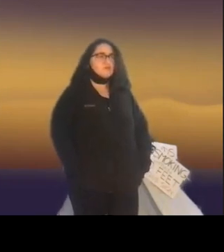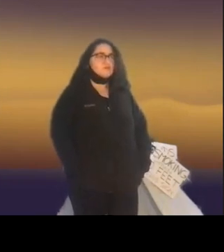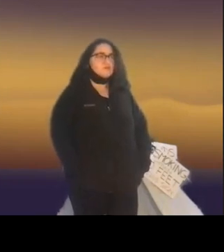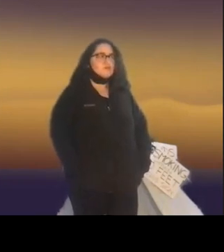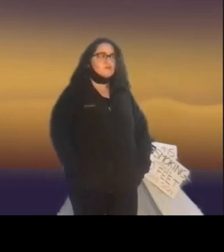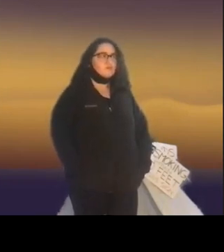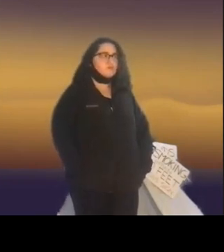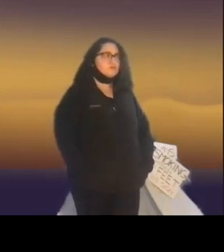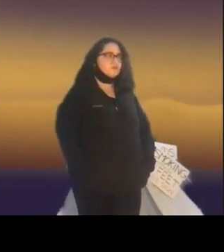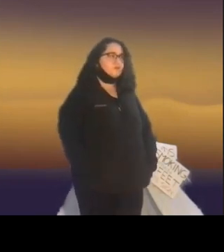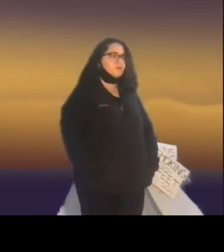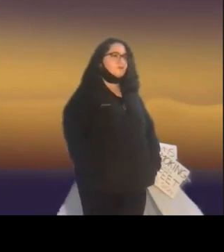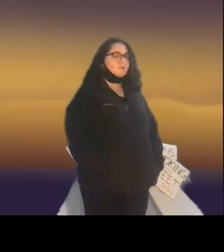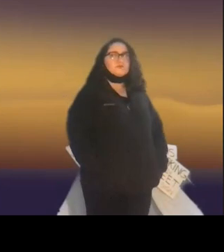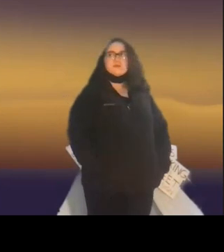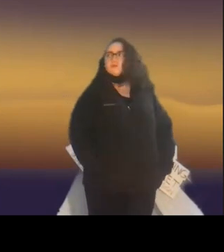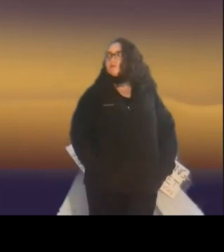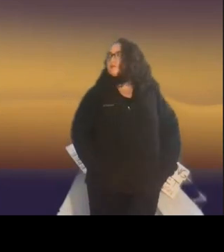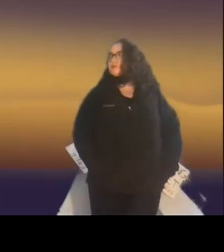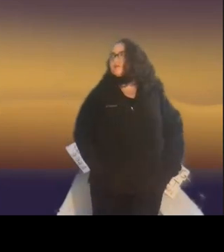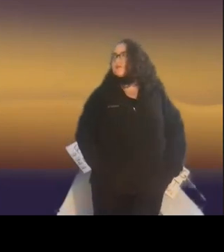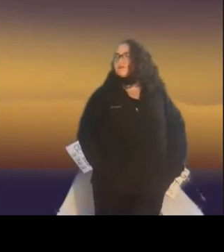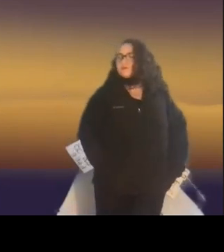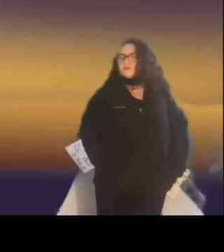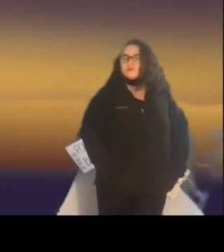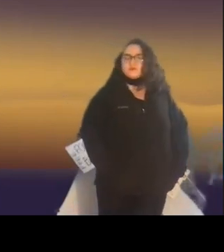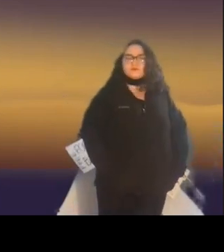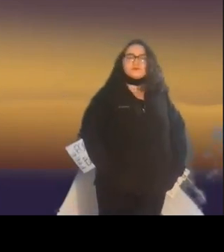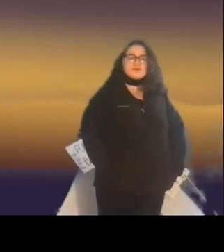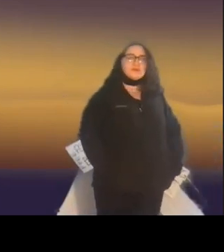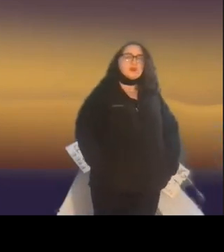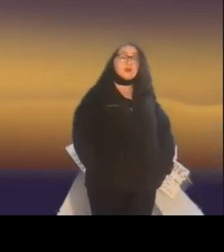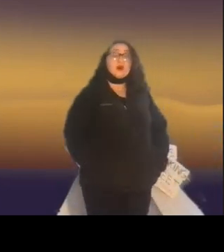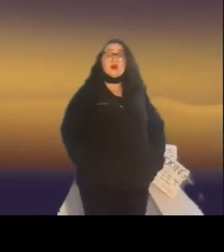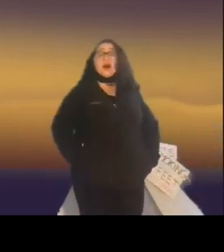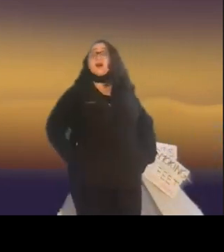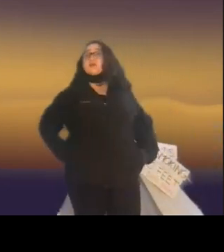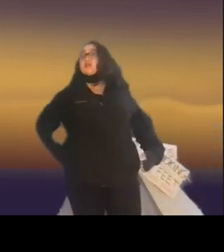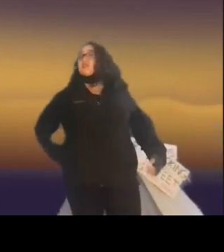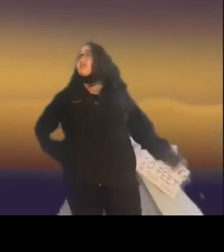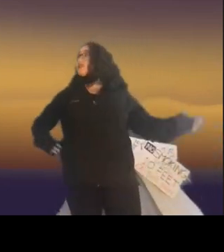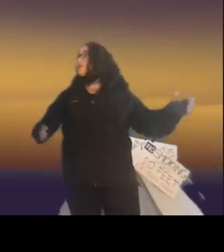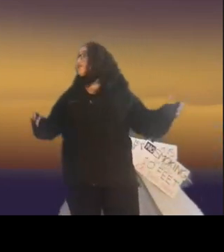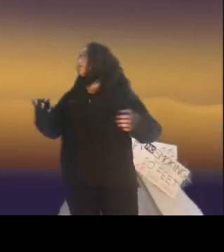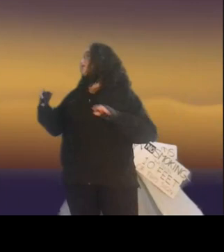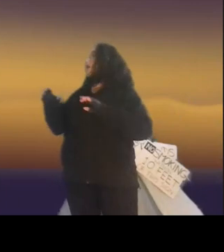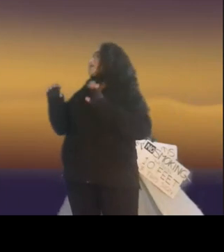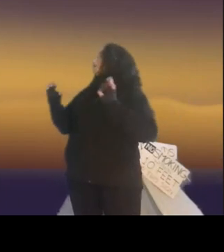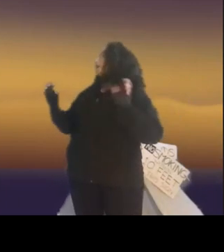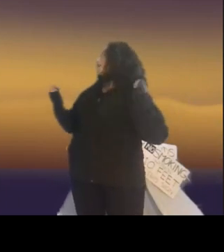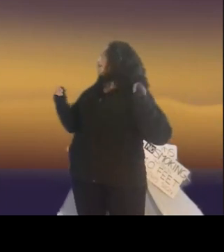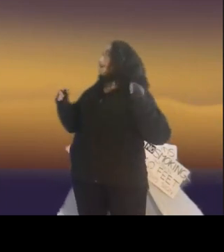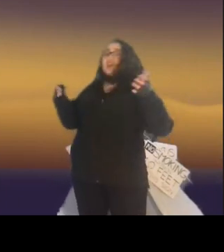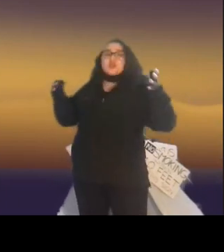you'd rather be out here? You're a good daughter from what she tells me. No, I'm just a good soldier who lost